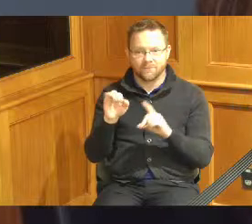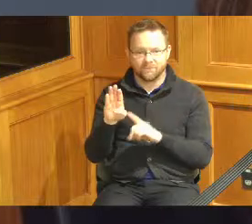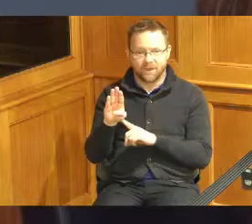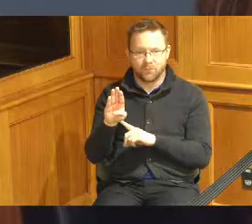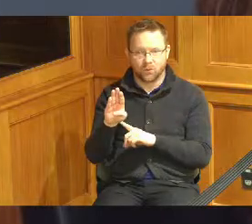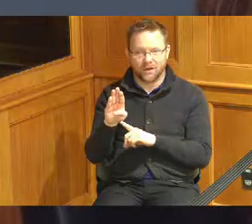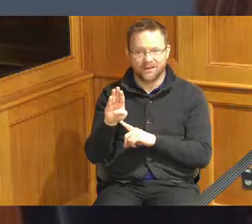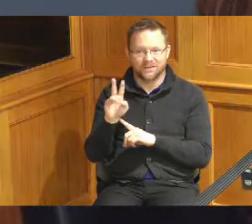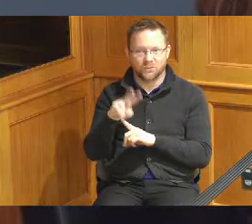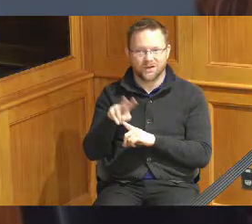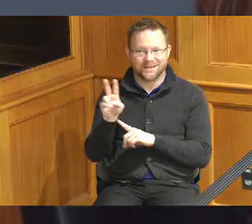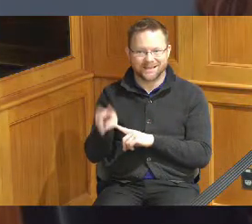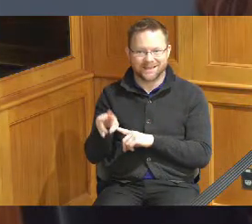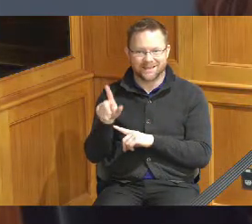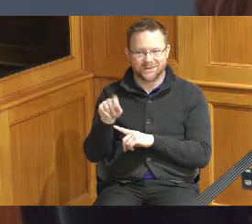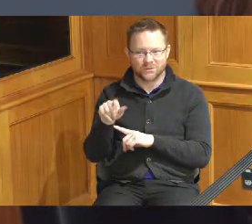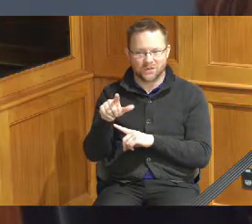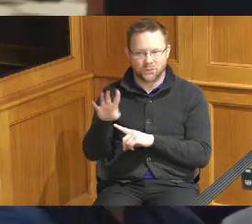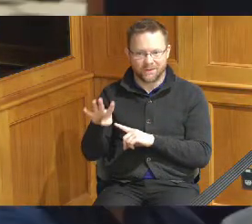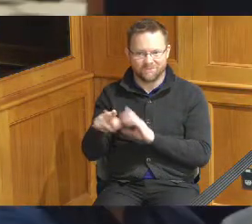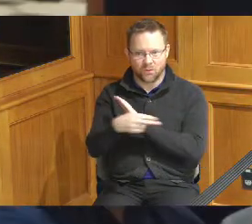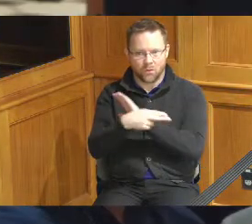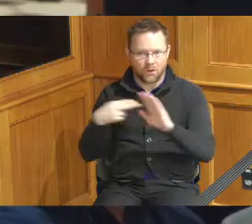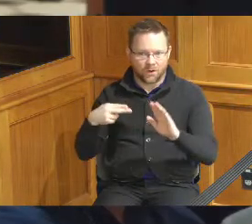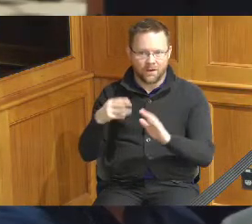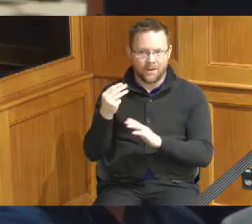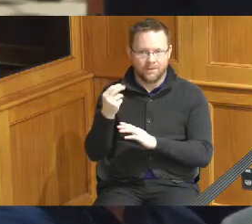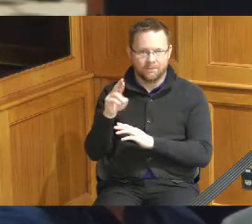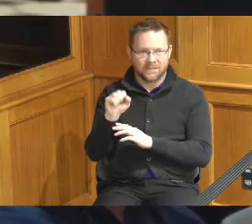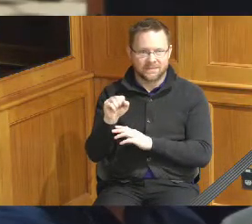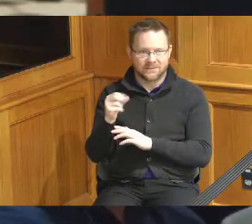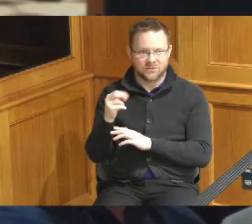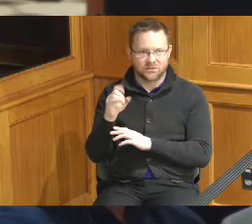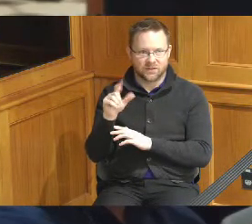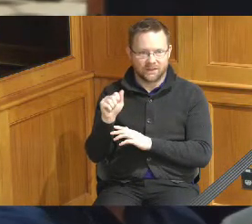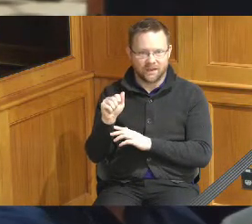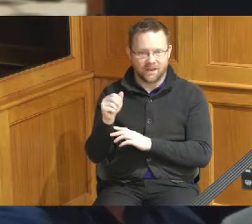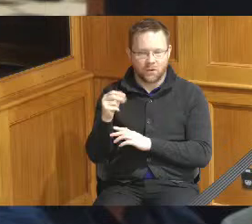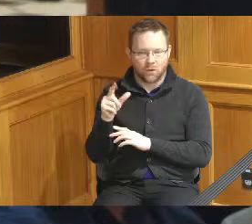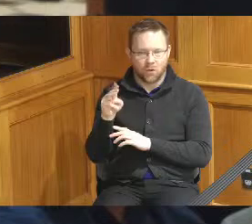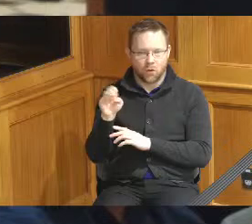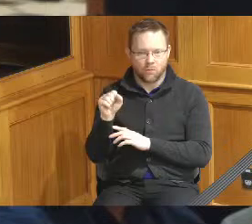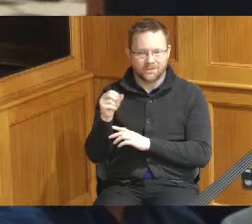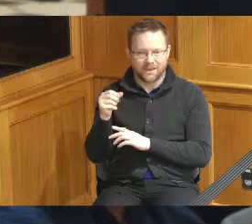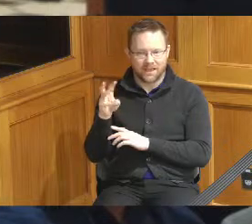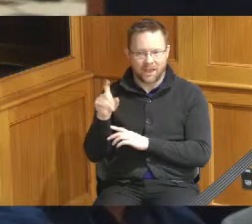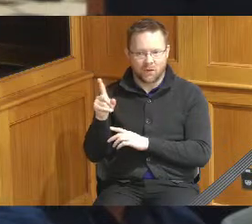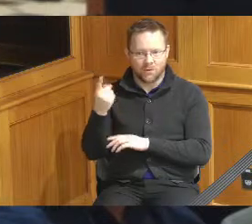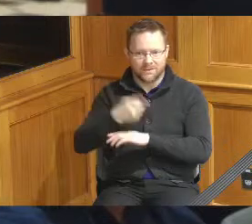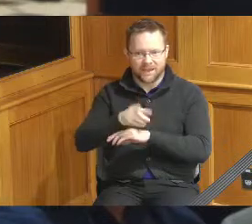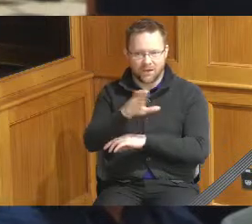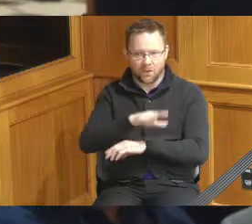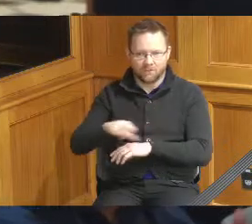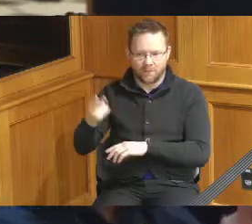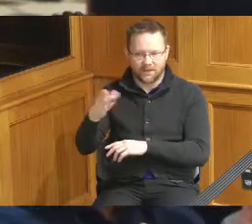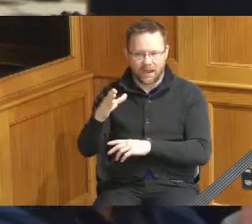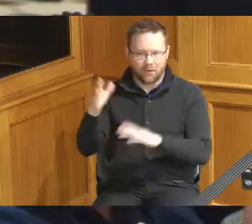the 22nd, 2024 as Mrs. Sheila Holmes Howard Day in all of Hamilton